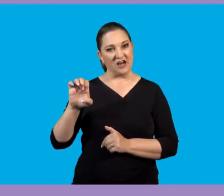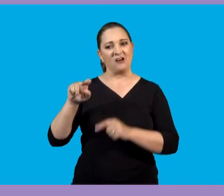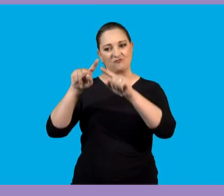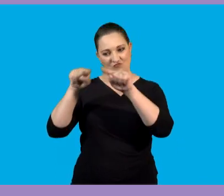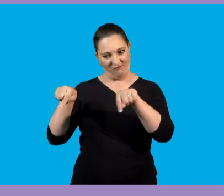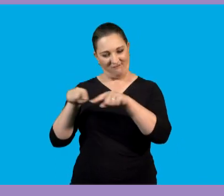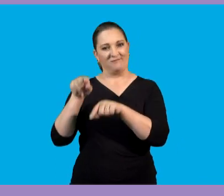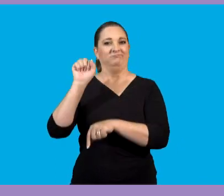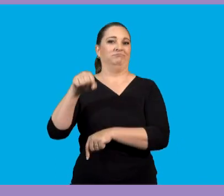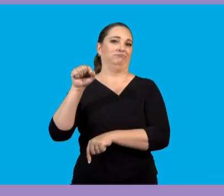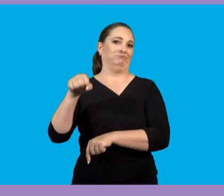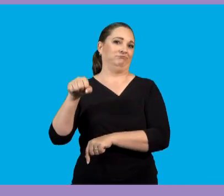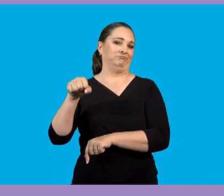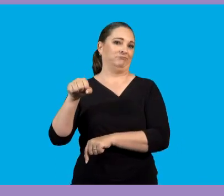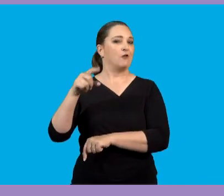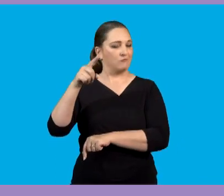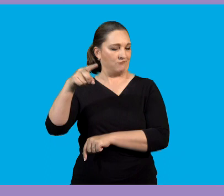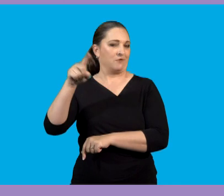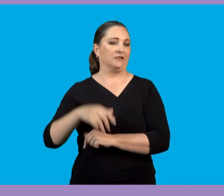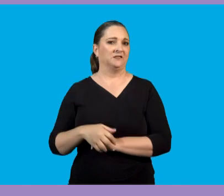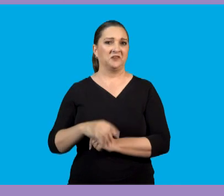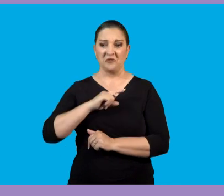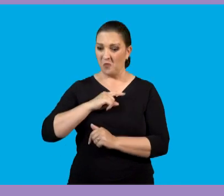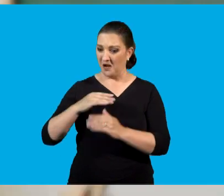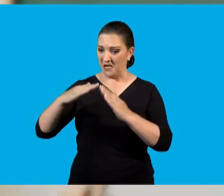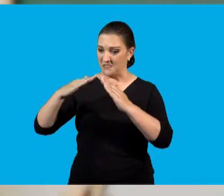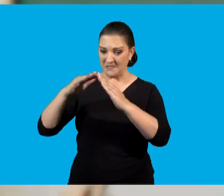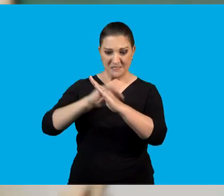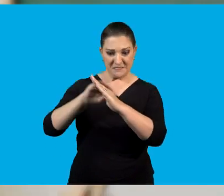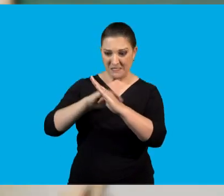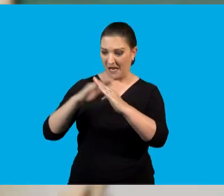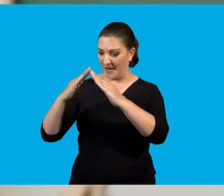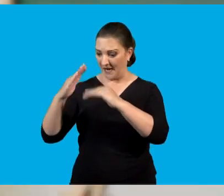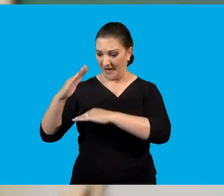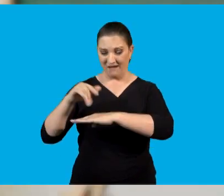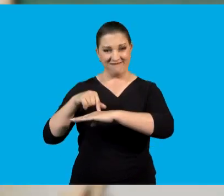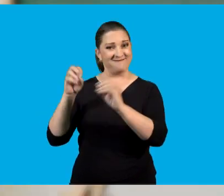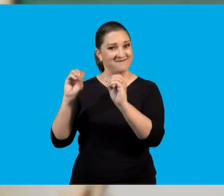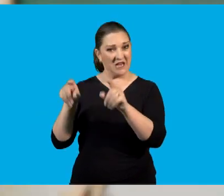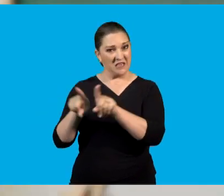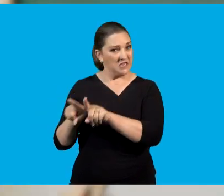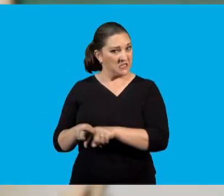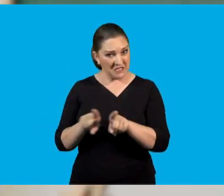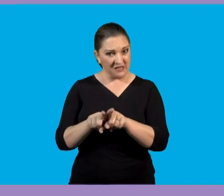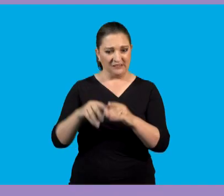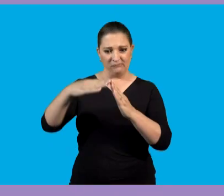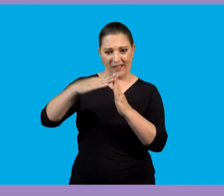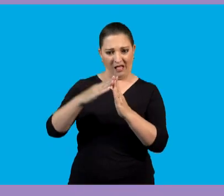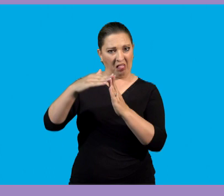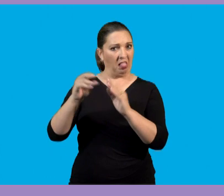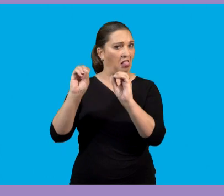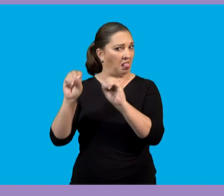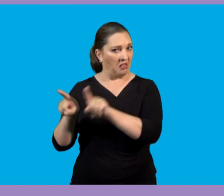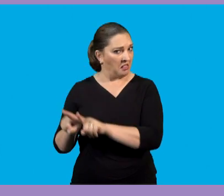triangle. So this is a scalene triangle because no sides are equal, no angles are equal. And what about this triangle